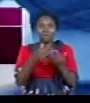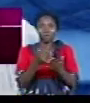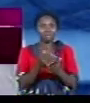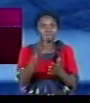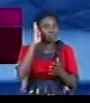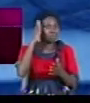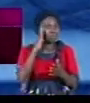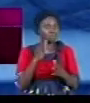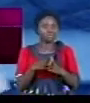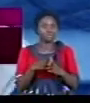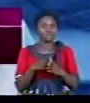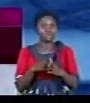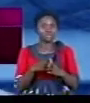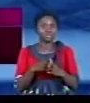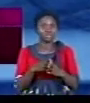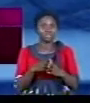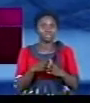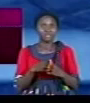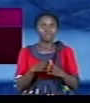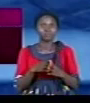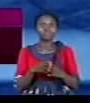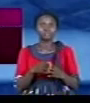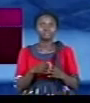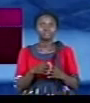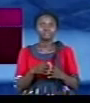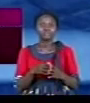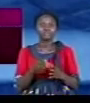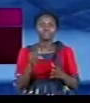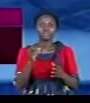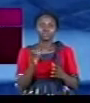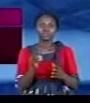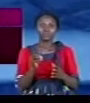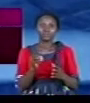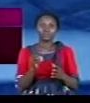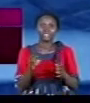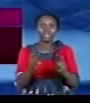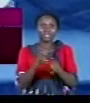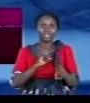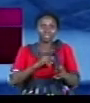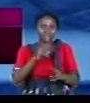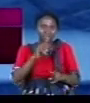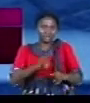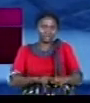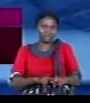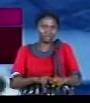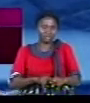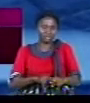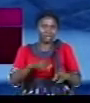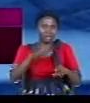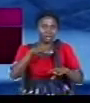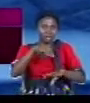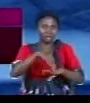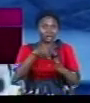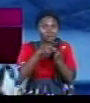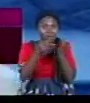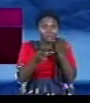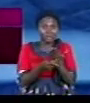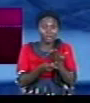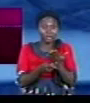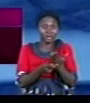this stage is going to be the cancer stage. So, but as I dropped it, I'm looking at it. As pastor is saying, free, total